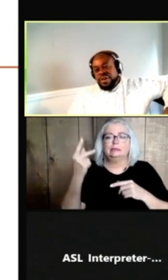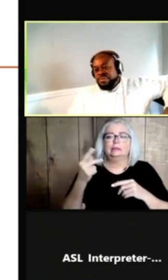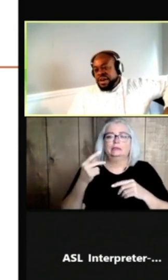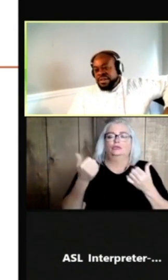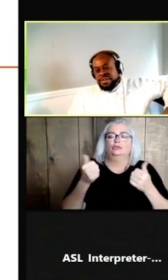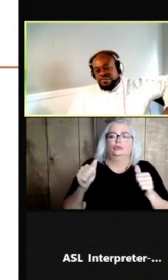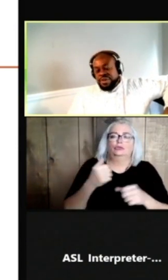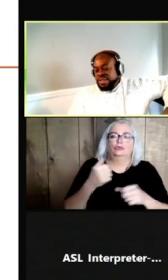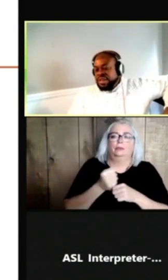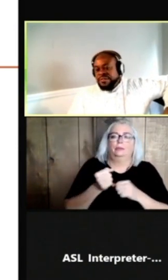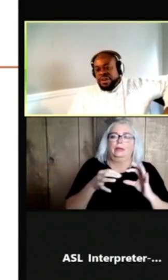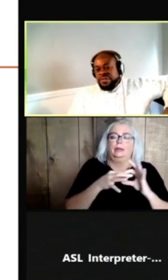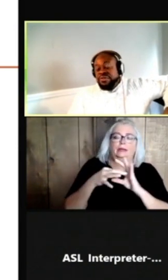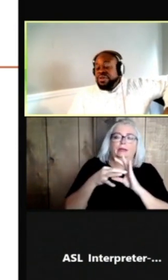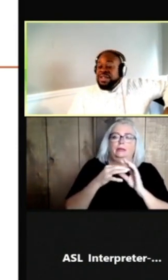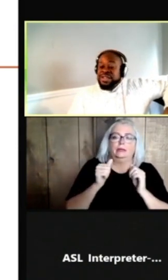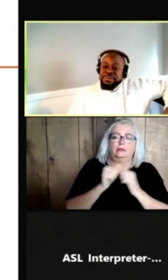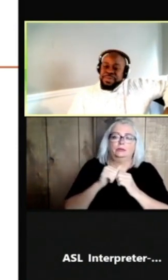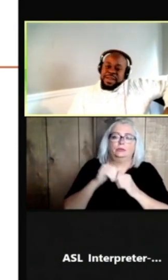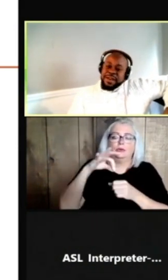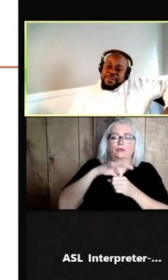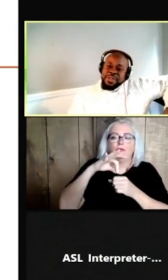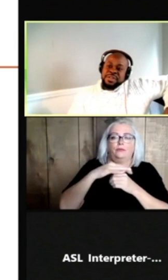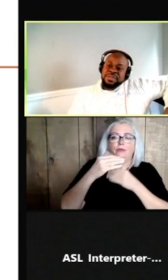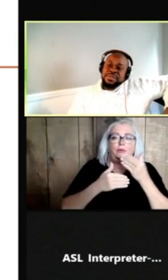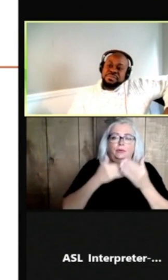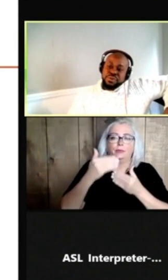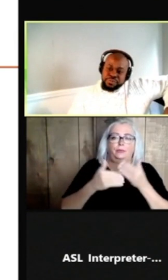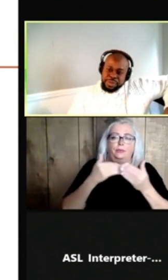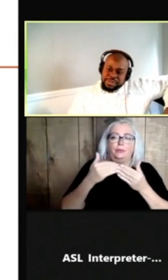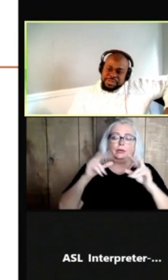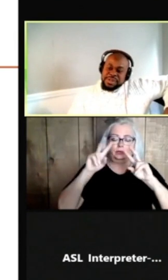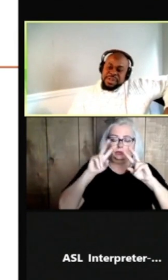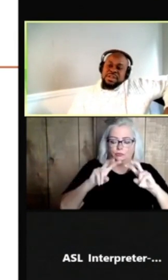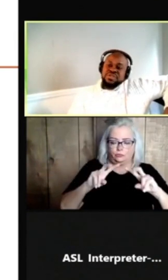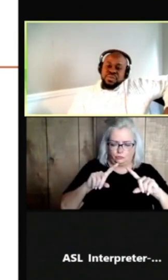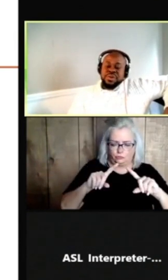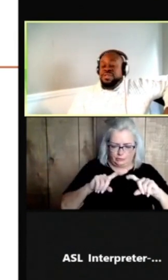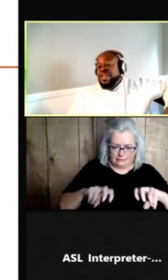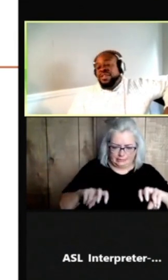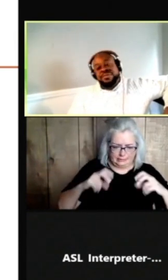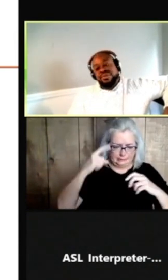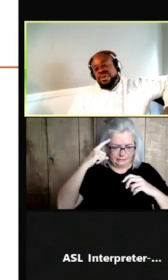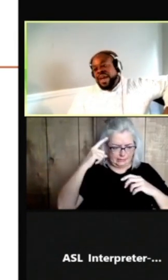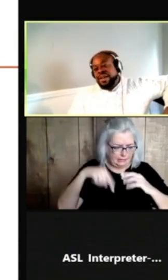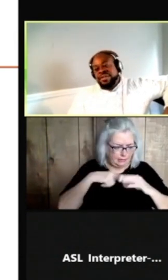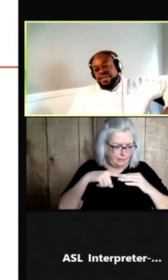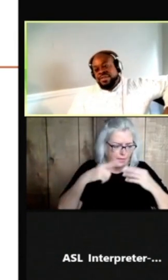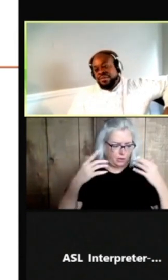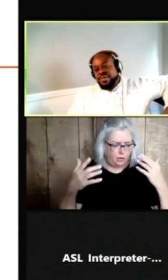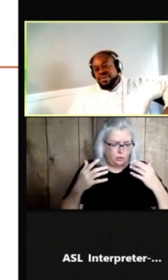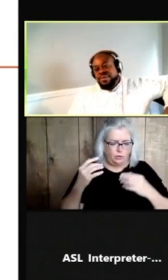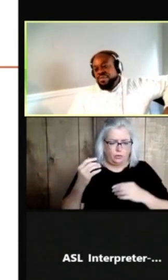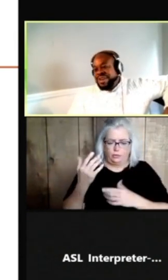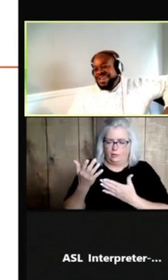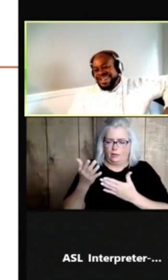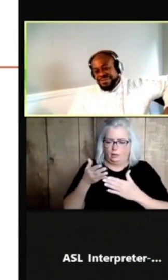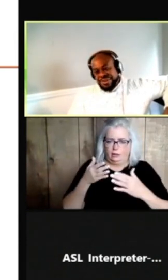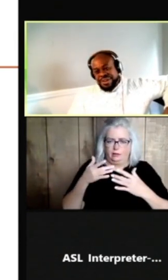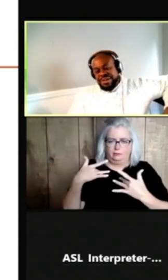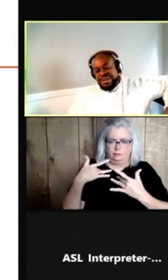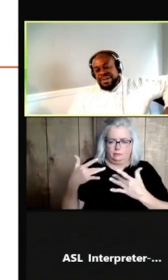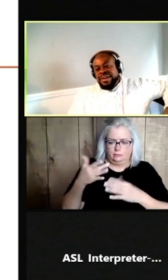and our democratic process, but thinking very critically about how these movements towards either more access or